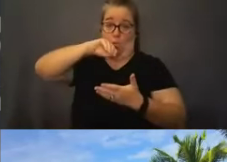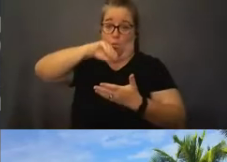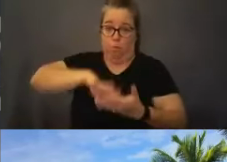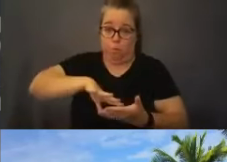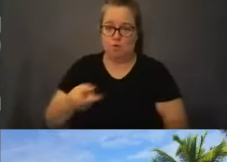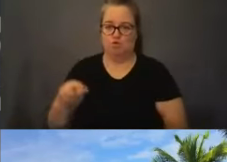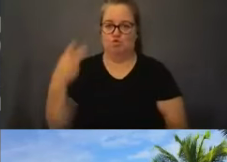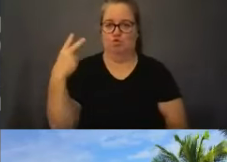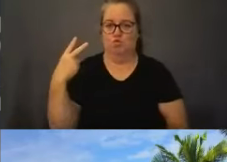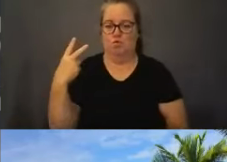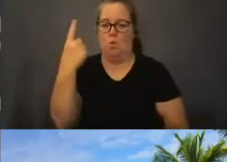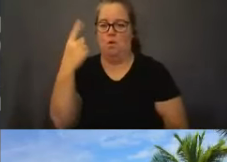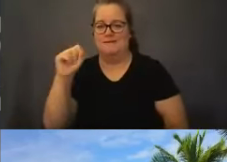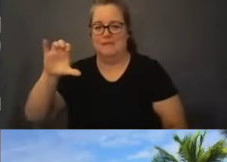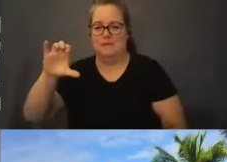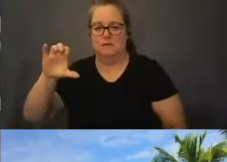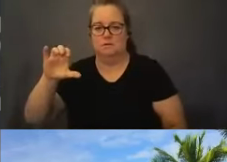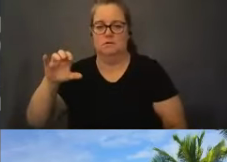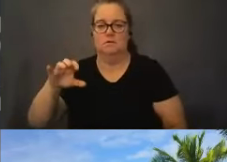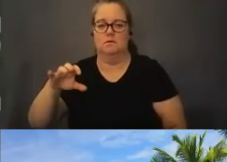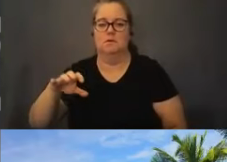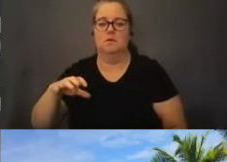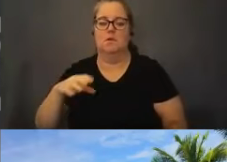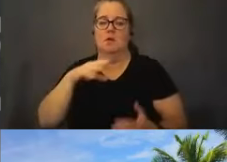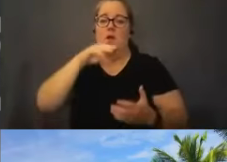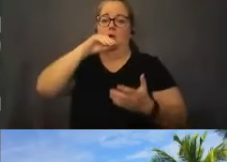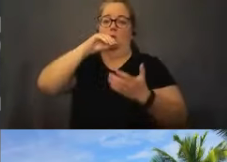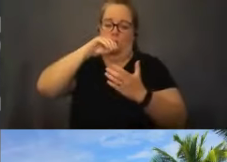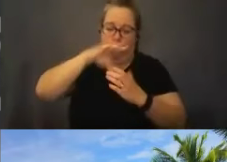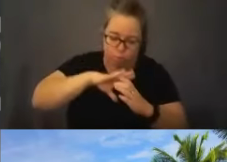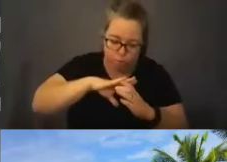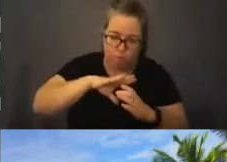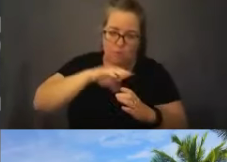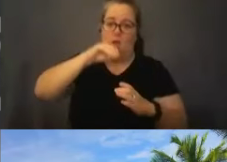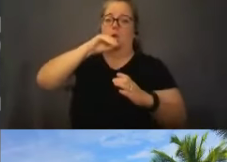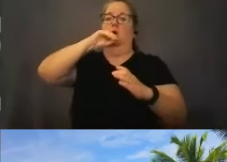is 1 second, so it's kind of slow. So I'm breathing, waiting,